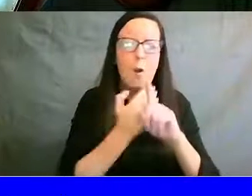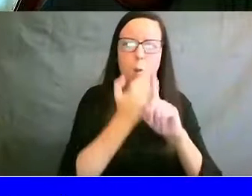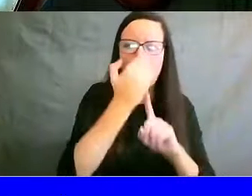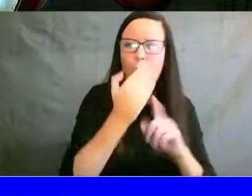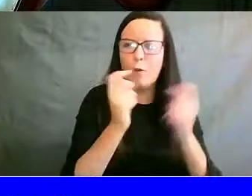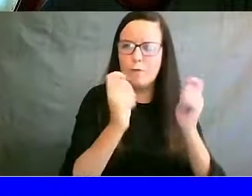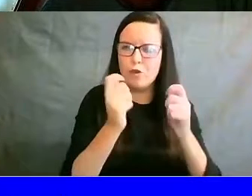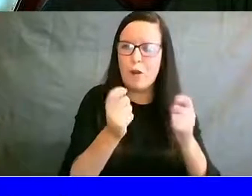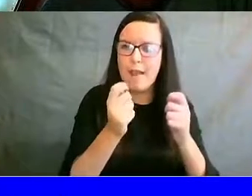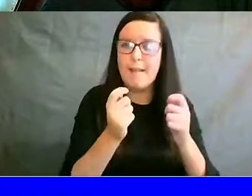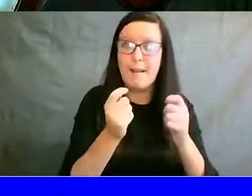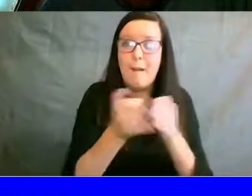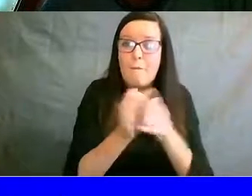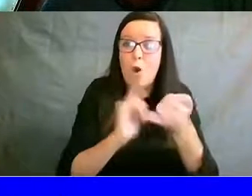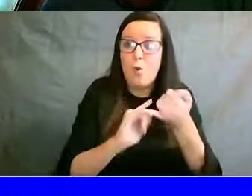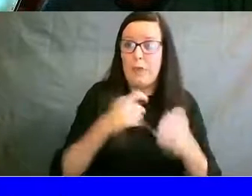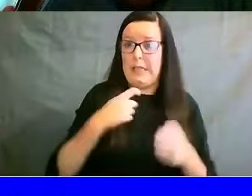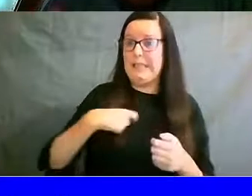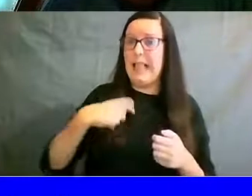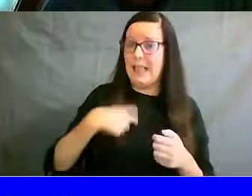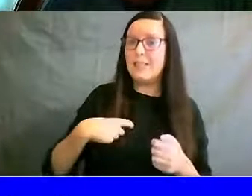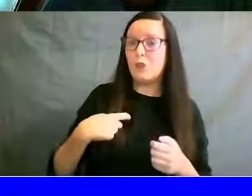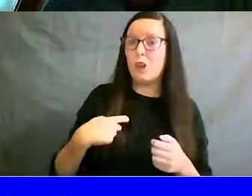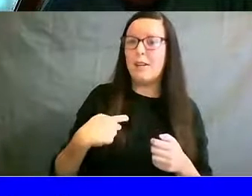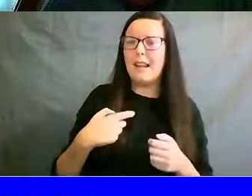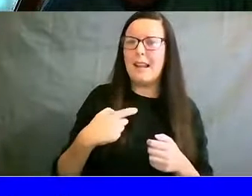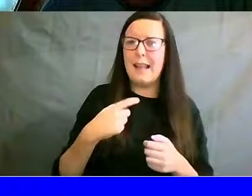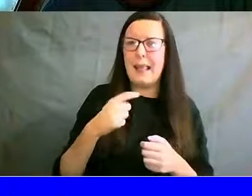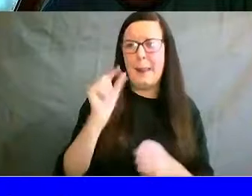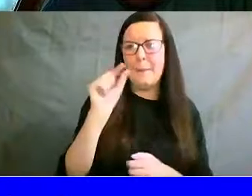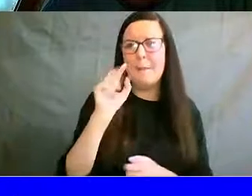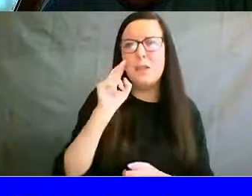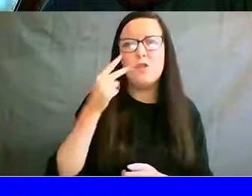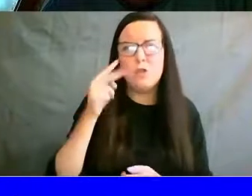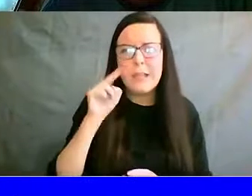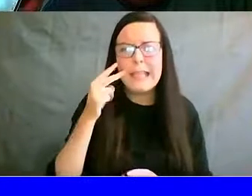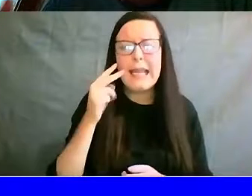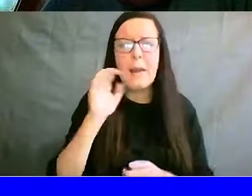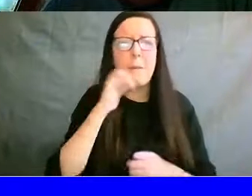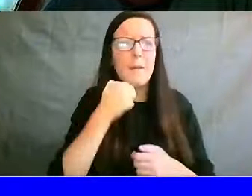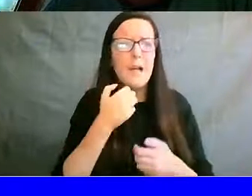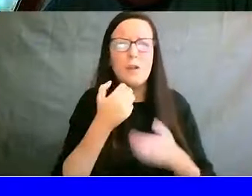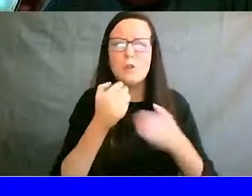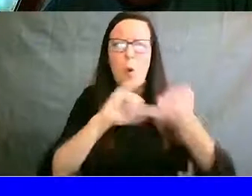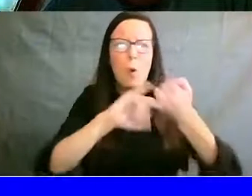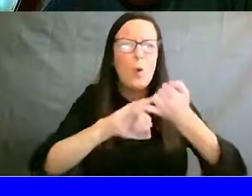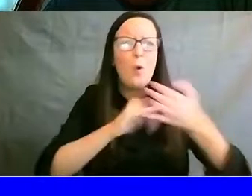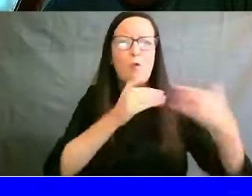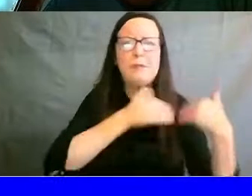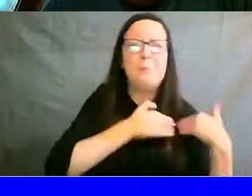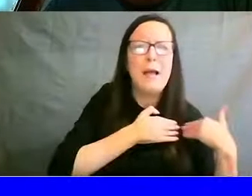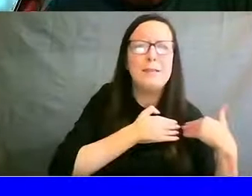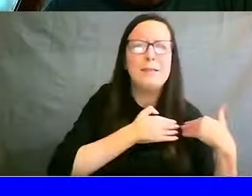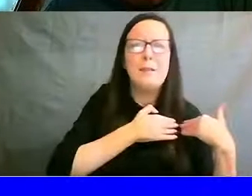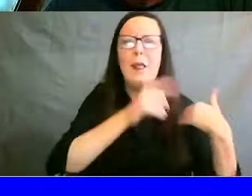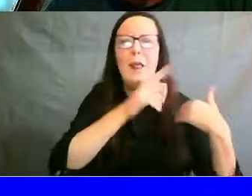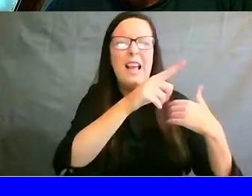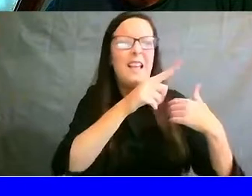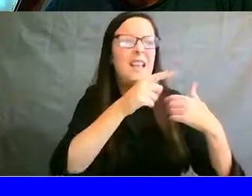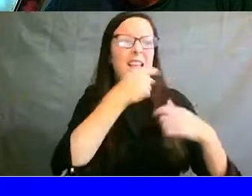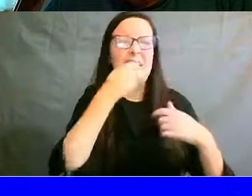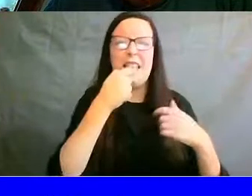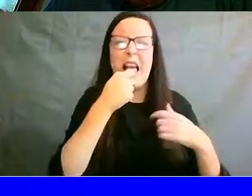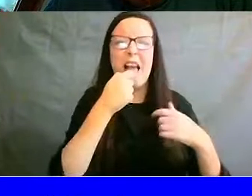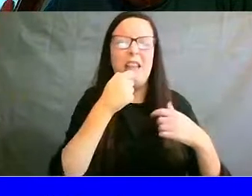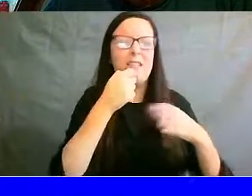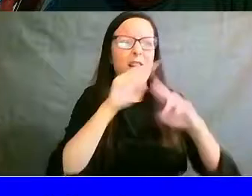tricky because, as Bronagh mentioned, there didn't seem to be anybody particularly responsible. The government said it's not us, the solicitors regulation authority said it's not us, and